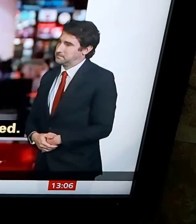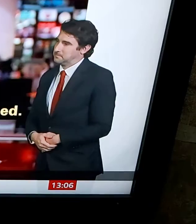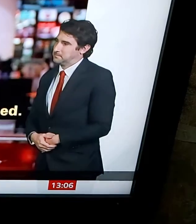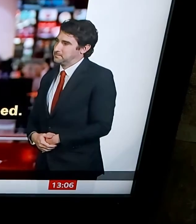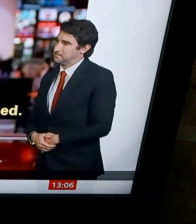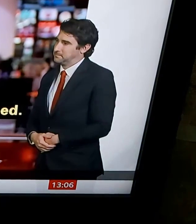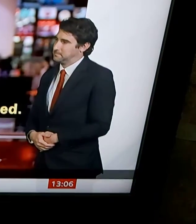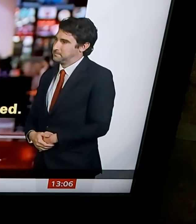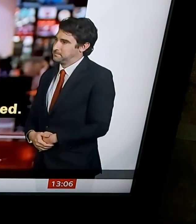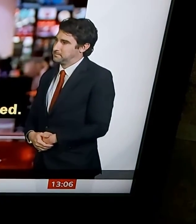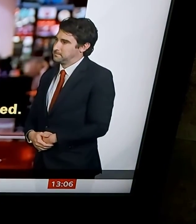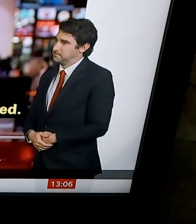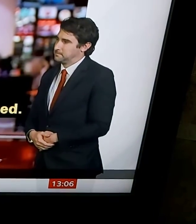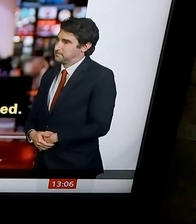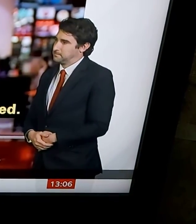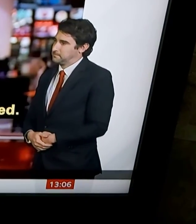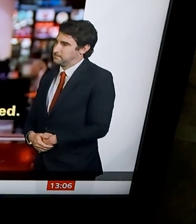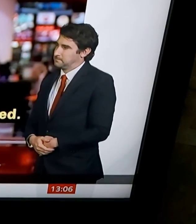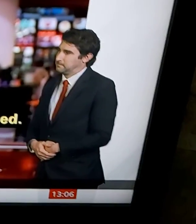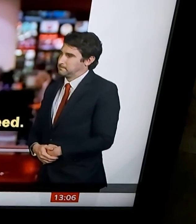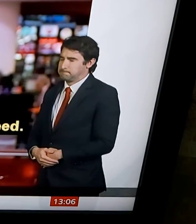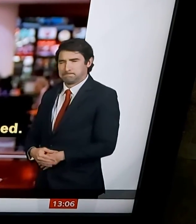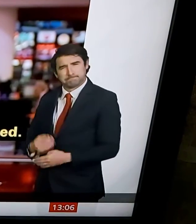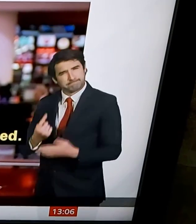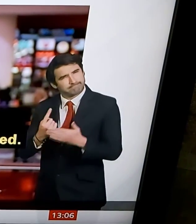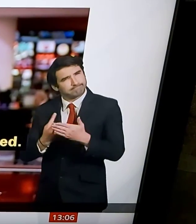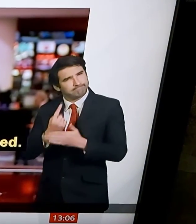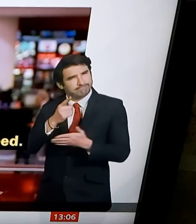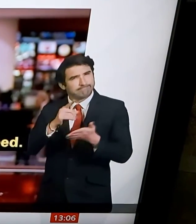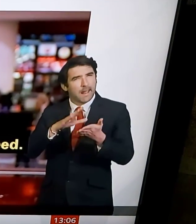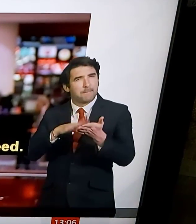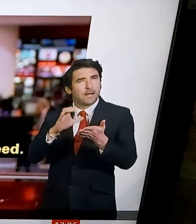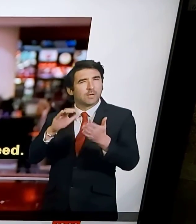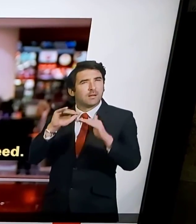The brother of the Manchester Arena bomber is facing life in jail for mass murder.